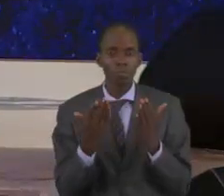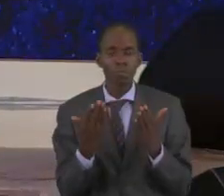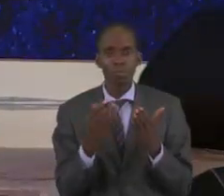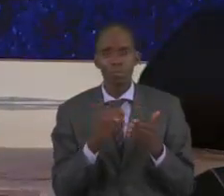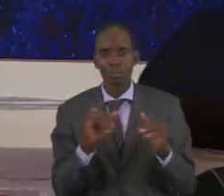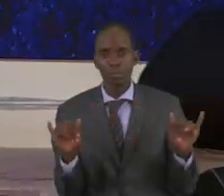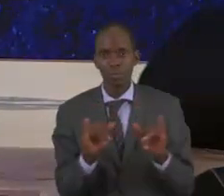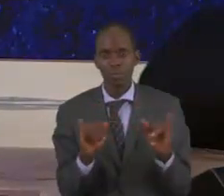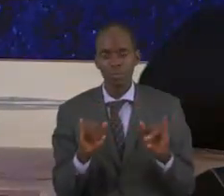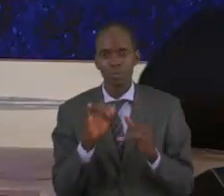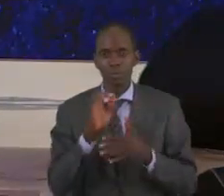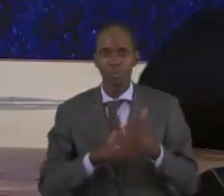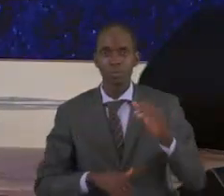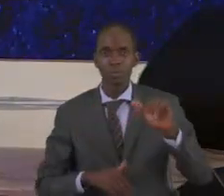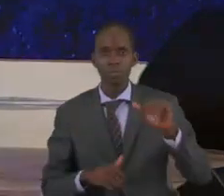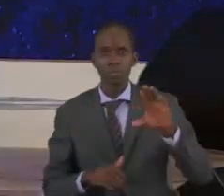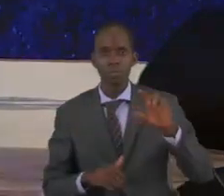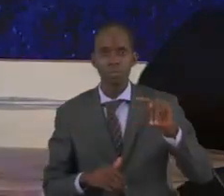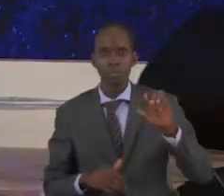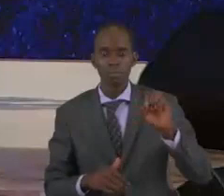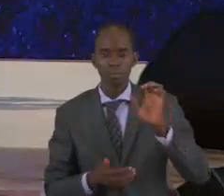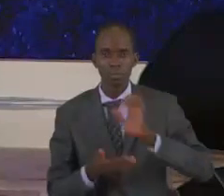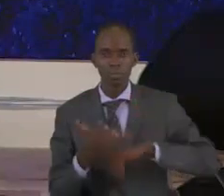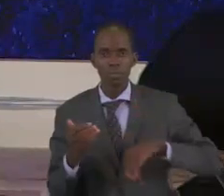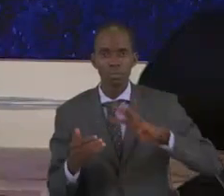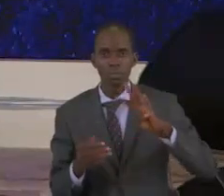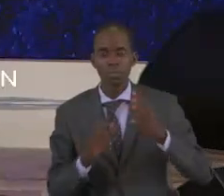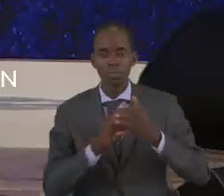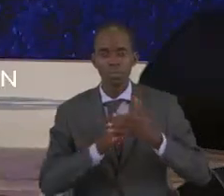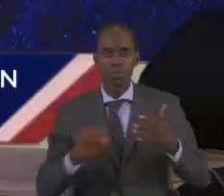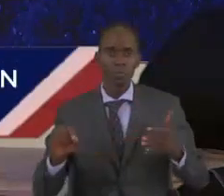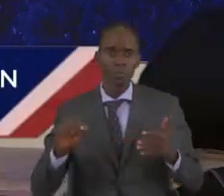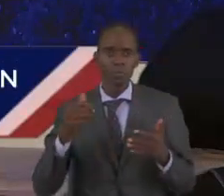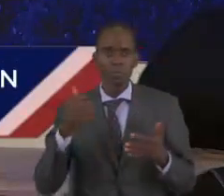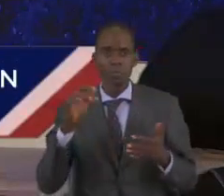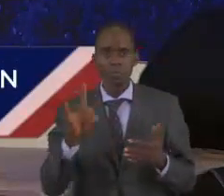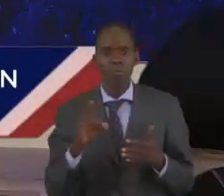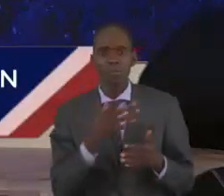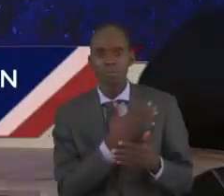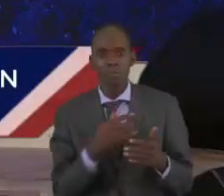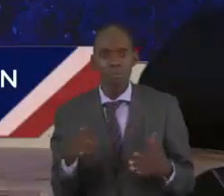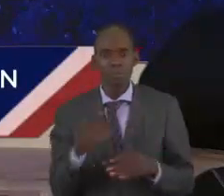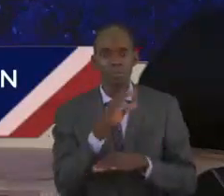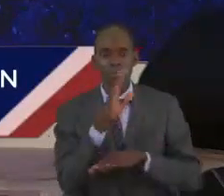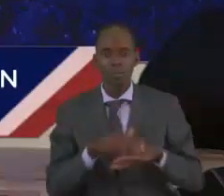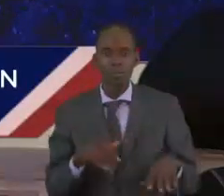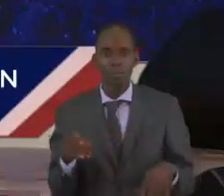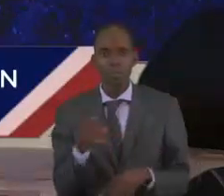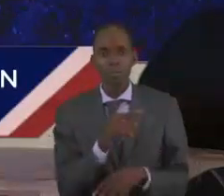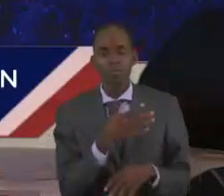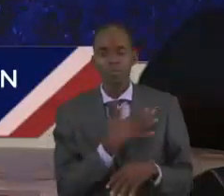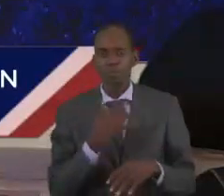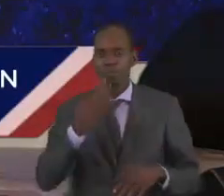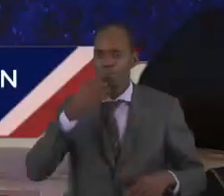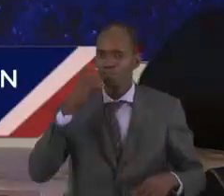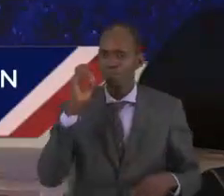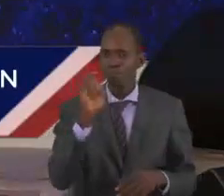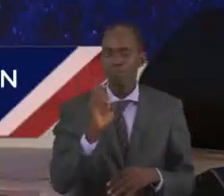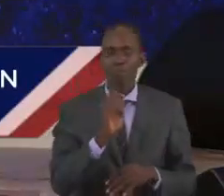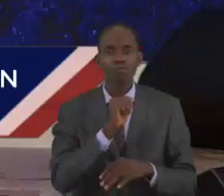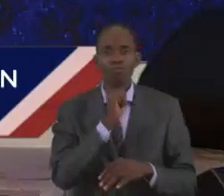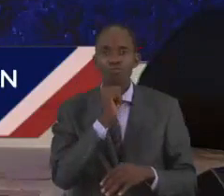of that same Acts chapter 4. And they called them, and he commanded them not